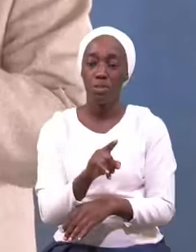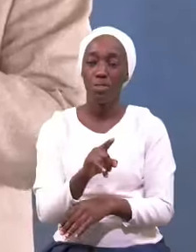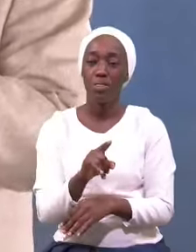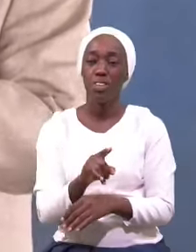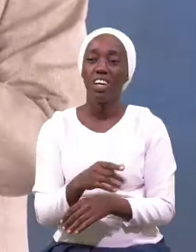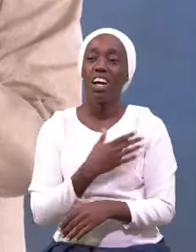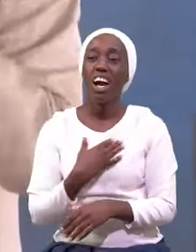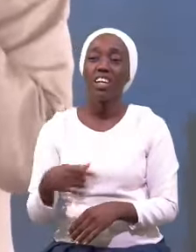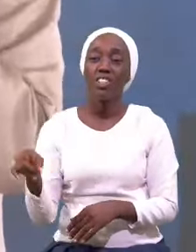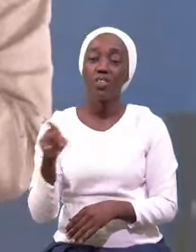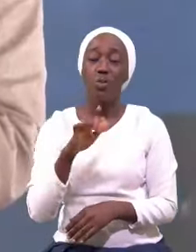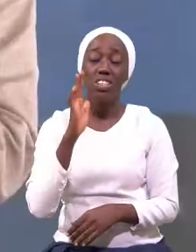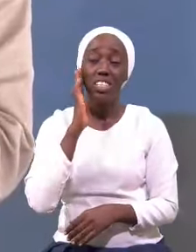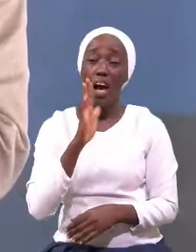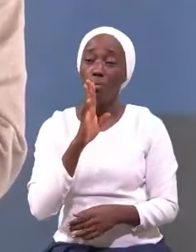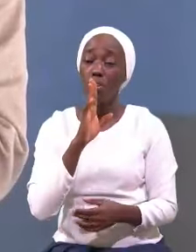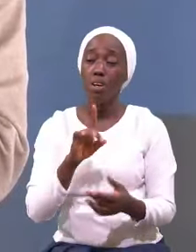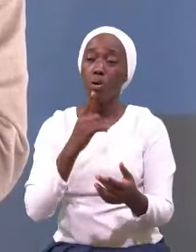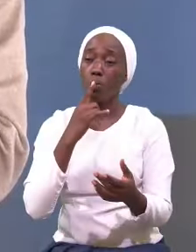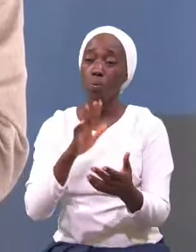And ye shall be witnesses unto me.